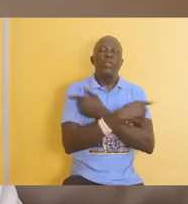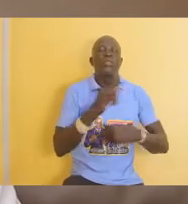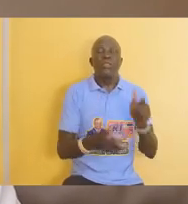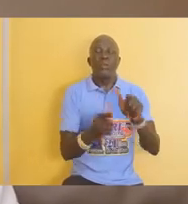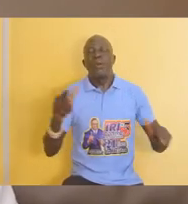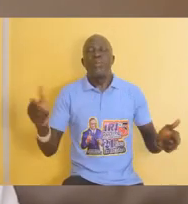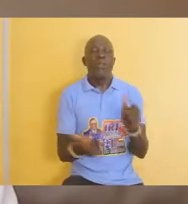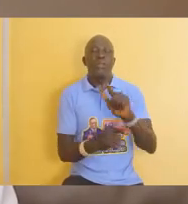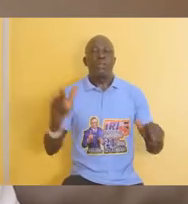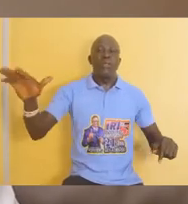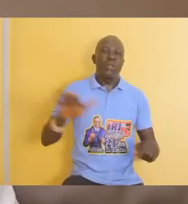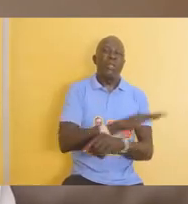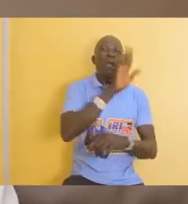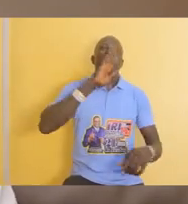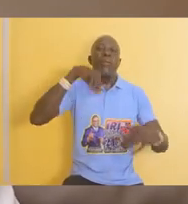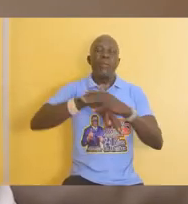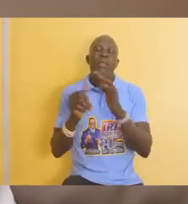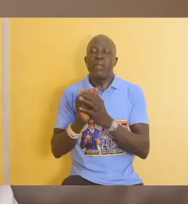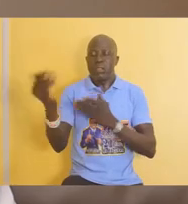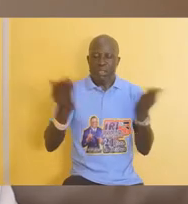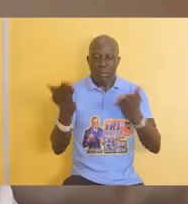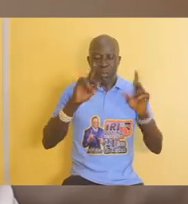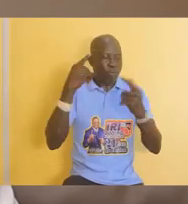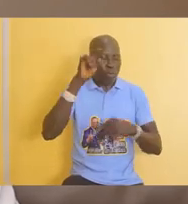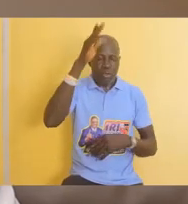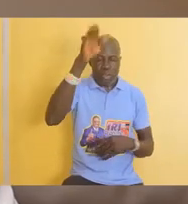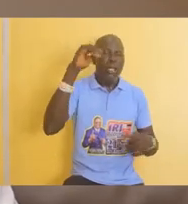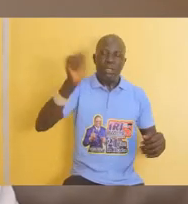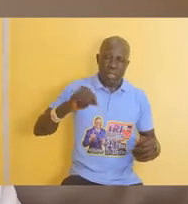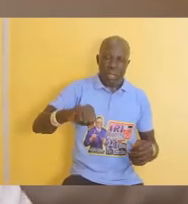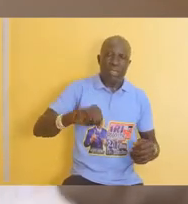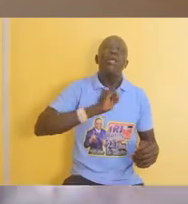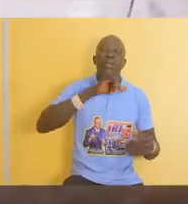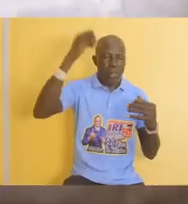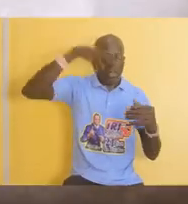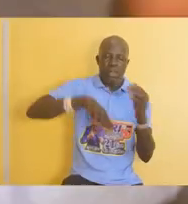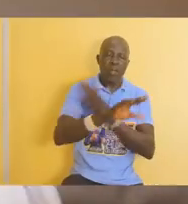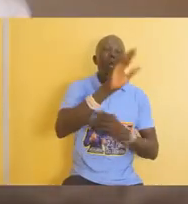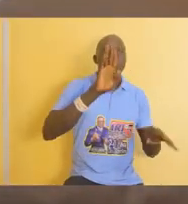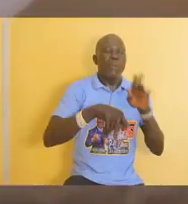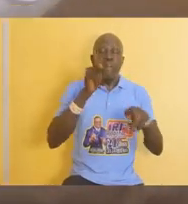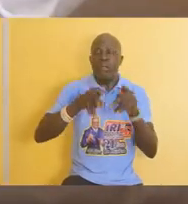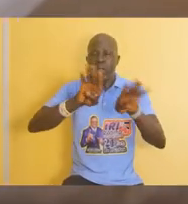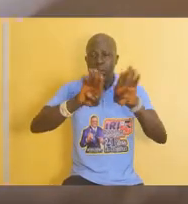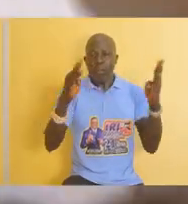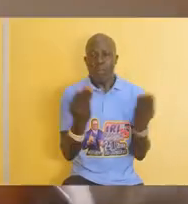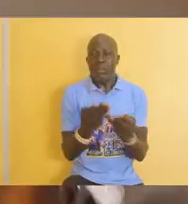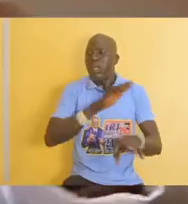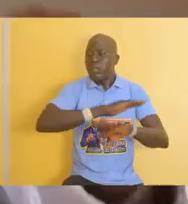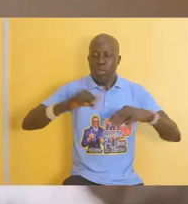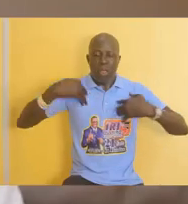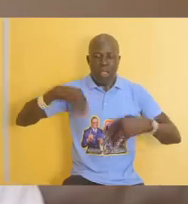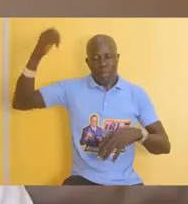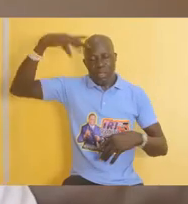power ni agbara so won wa be what says for him they will do service for you be lagbara lo yeah by grace they tell one branches those are we in new oro